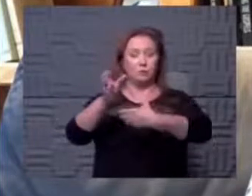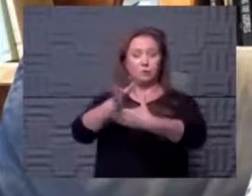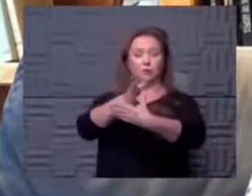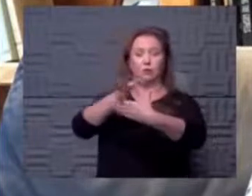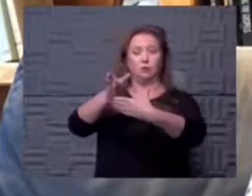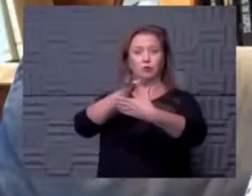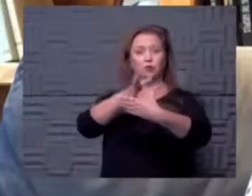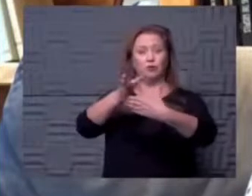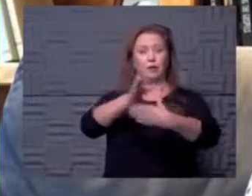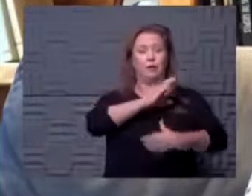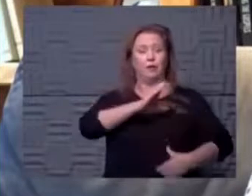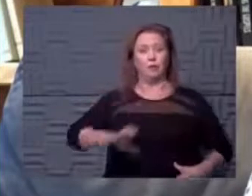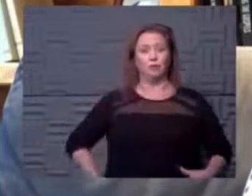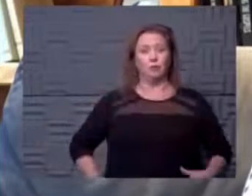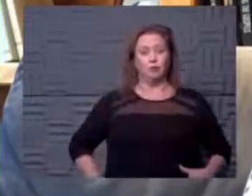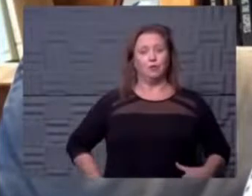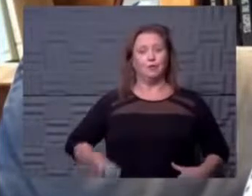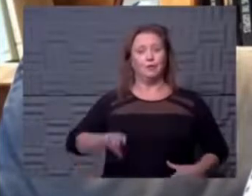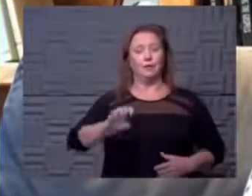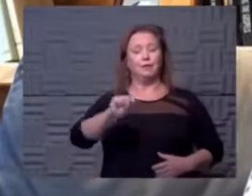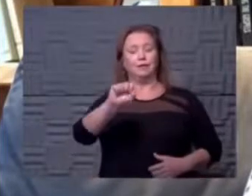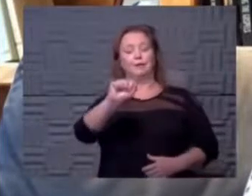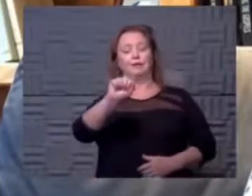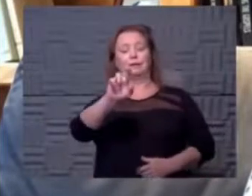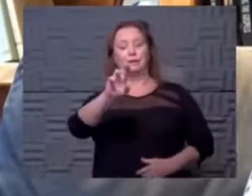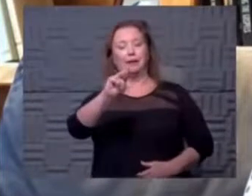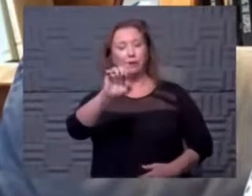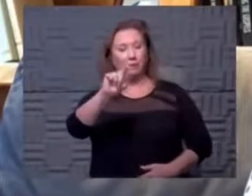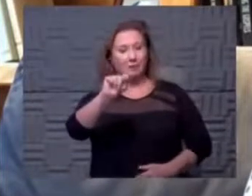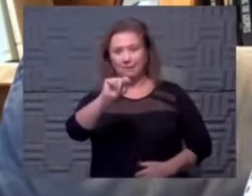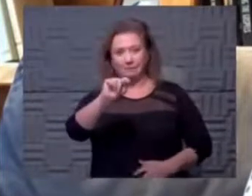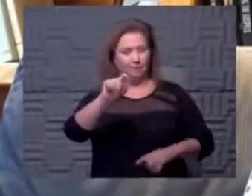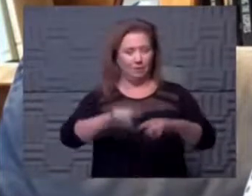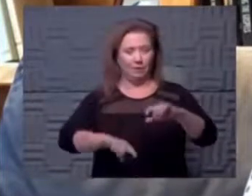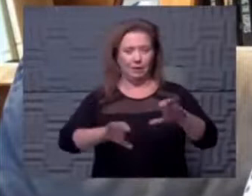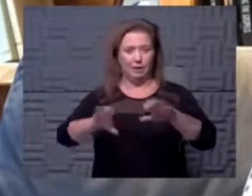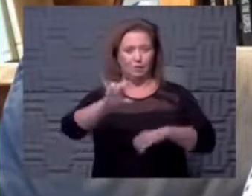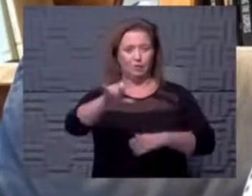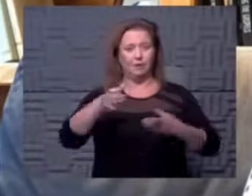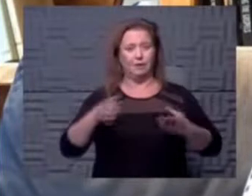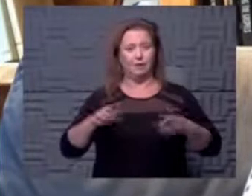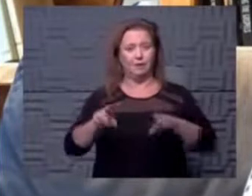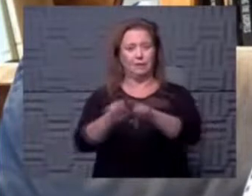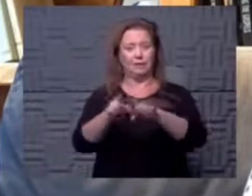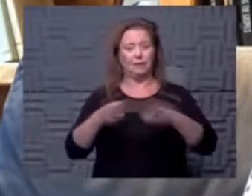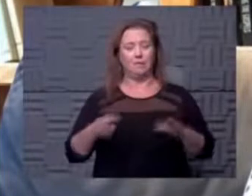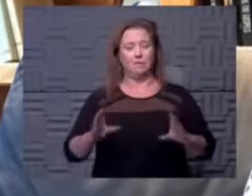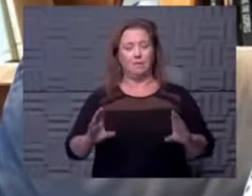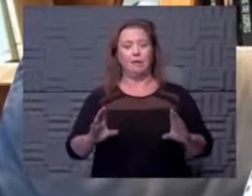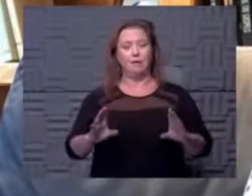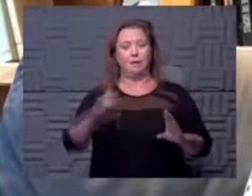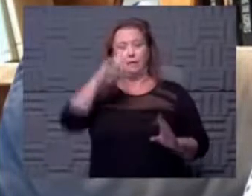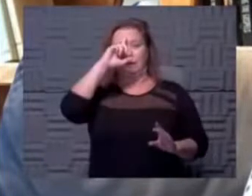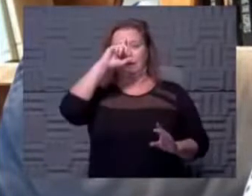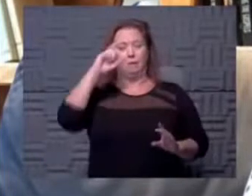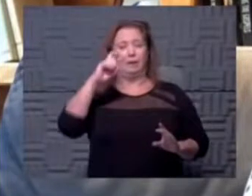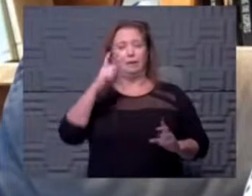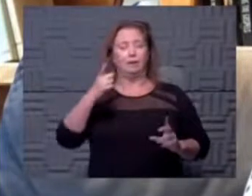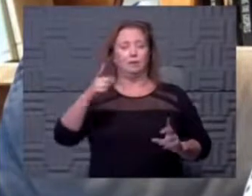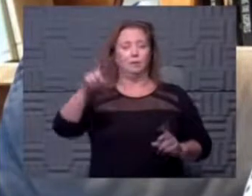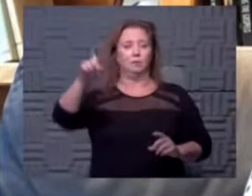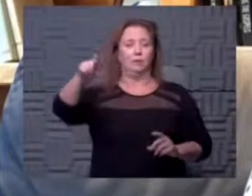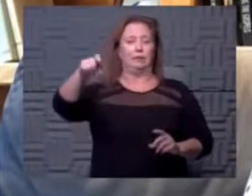for us as Christians, the sacraments. And we're not able to do that in the same way because we need to